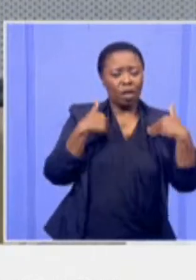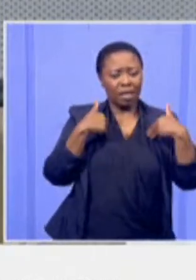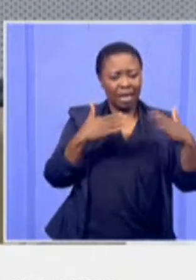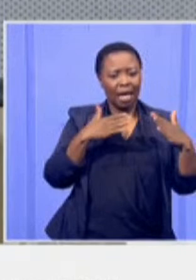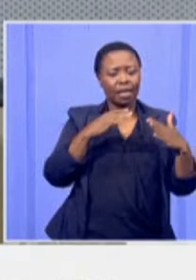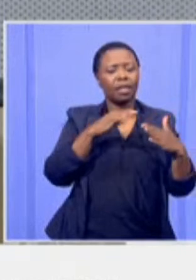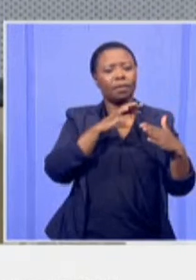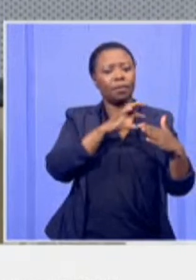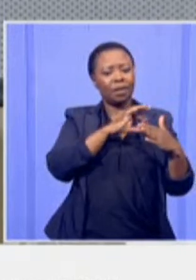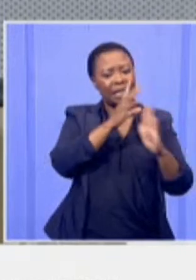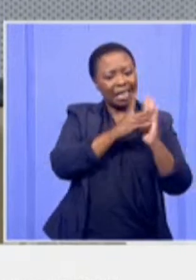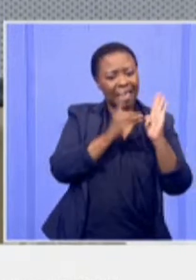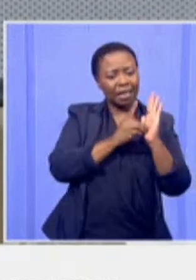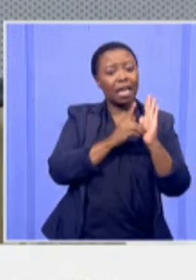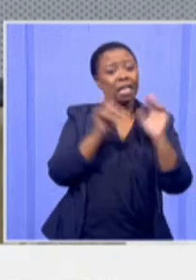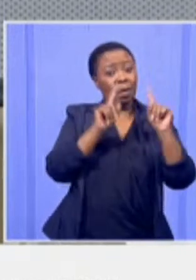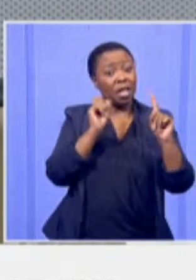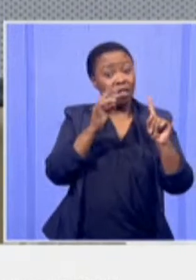if you are driving.